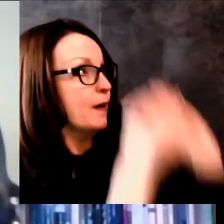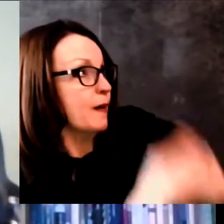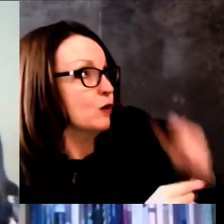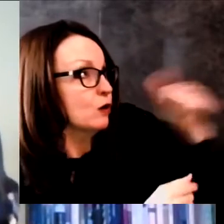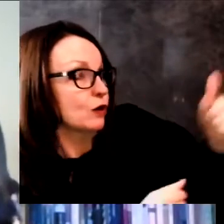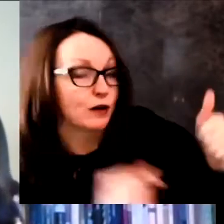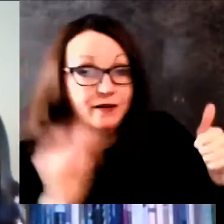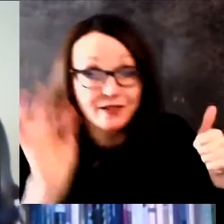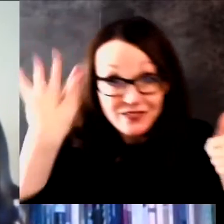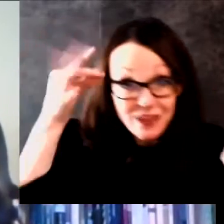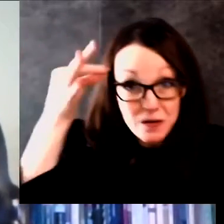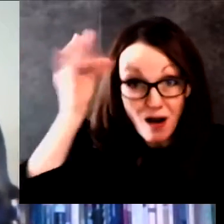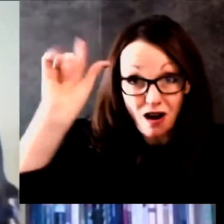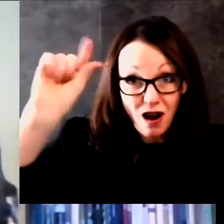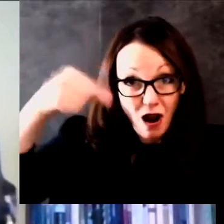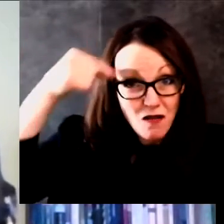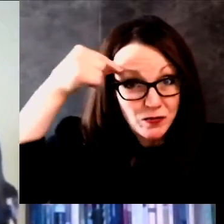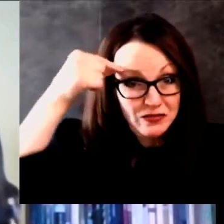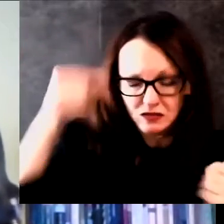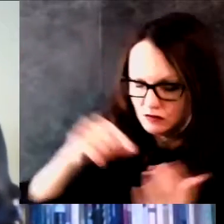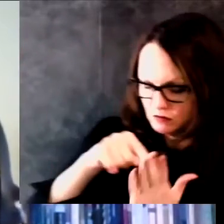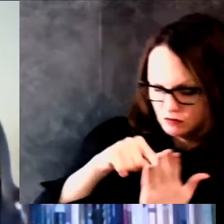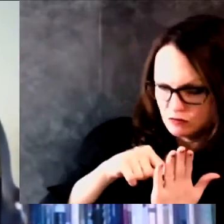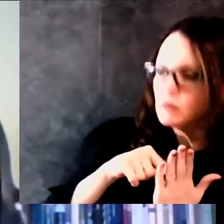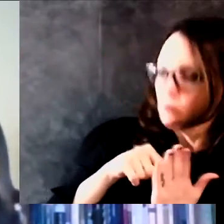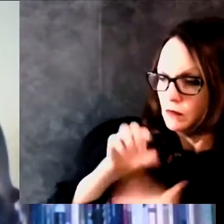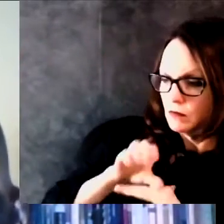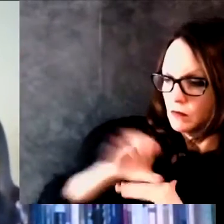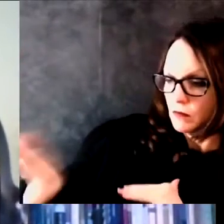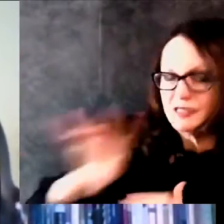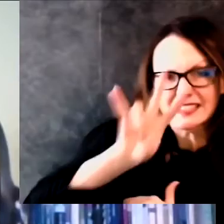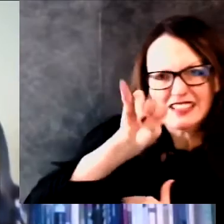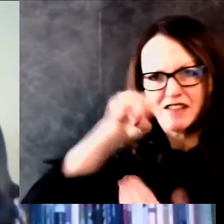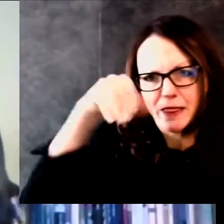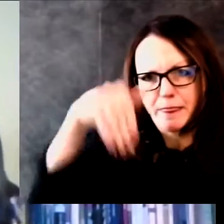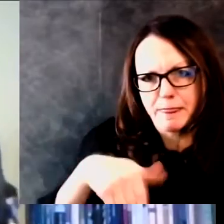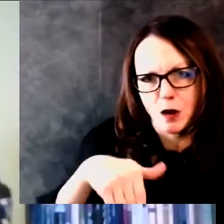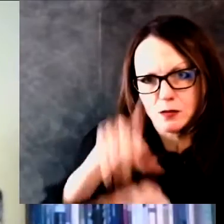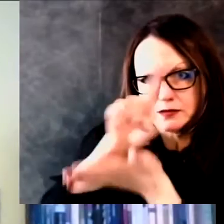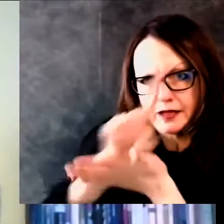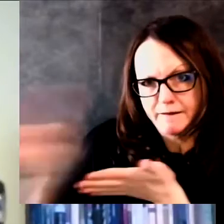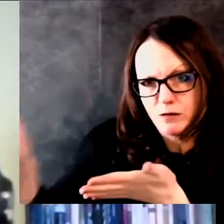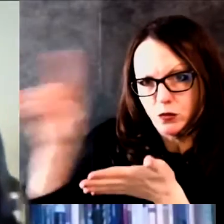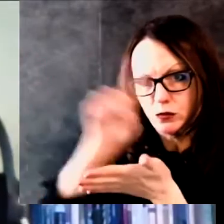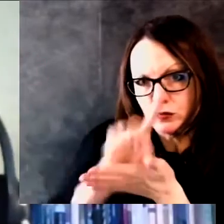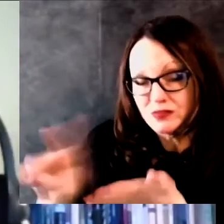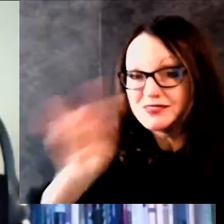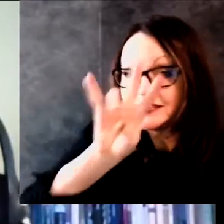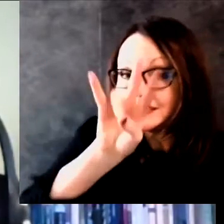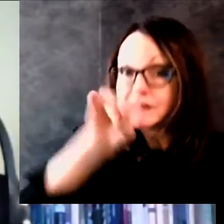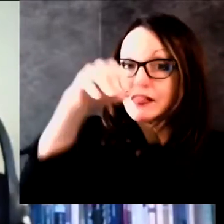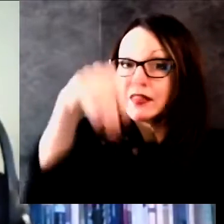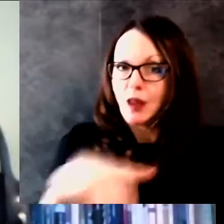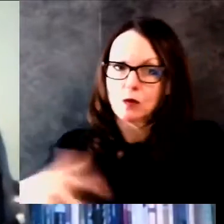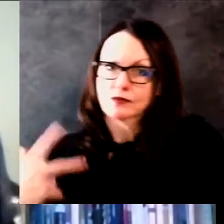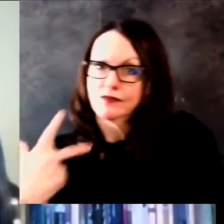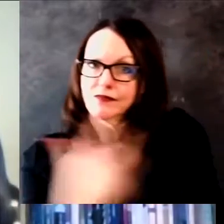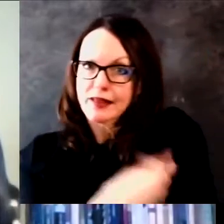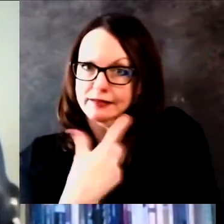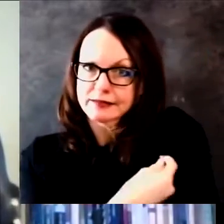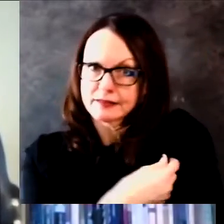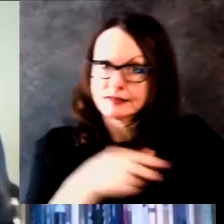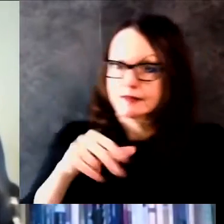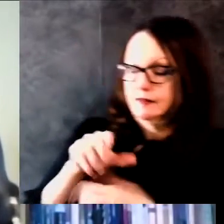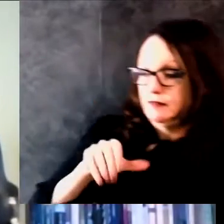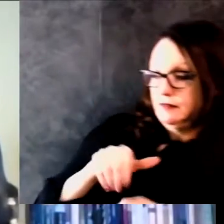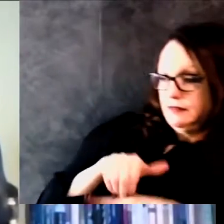Wisconsin, but currently over 106,000 of those are already allocated to the